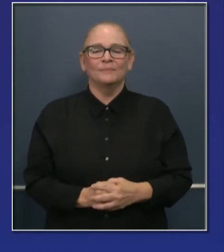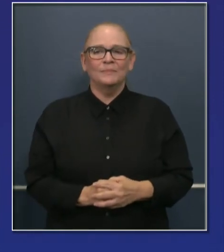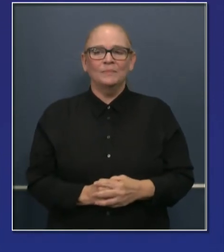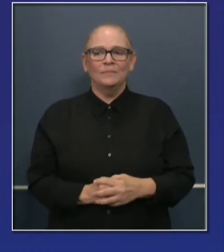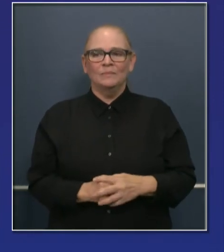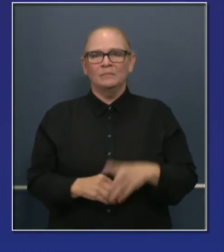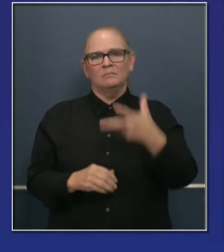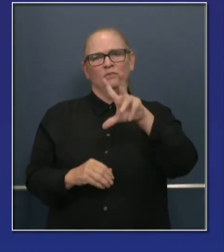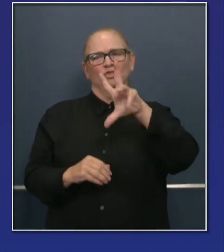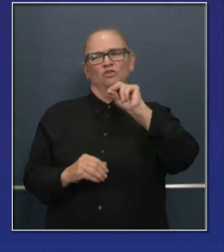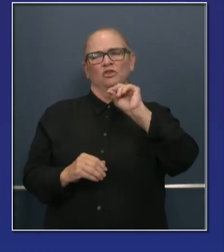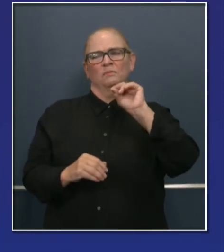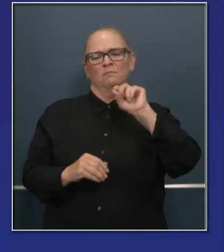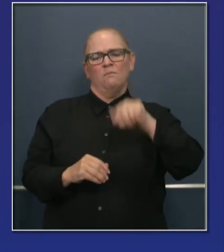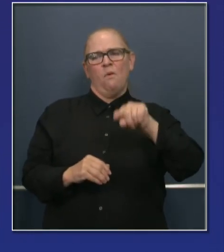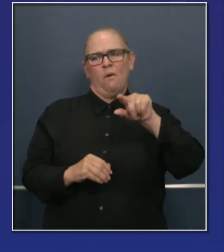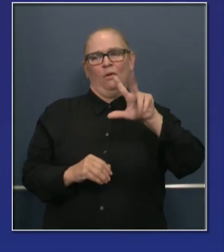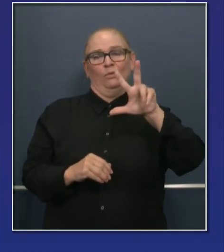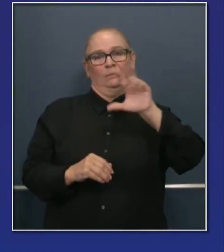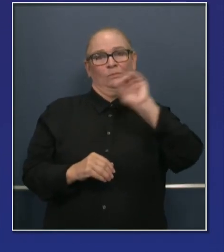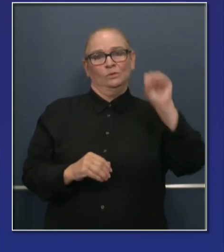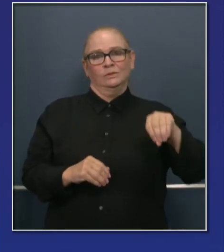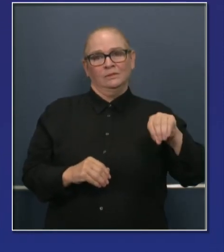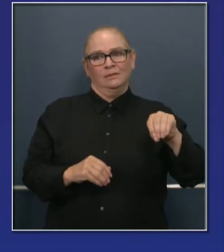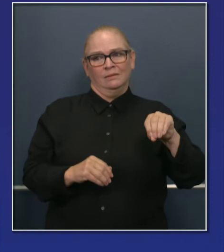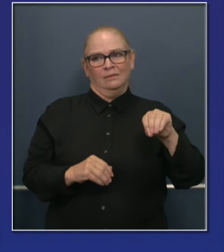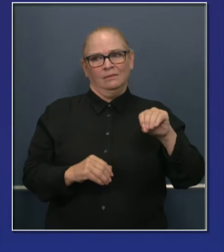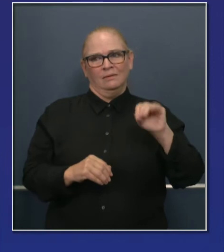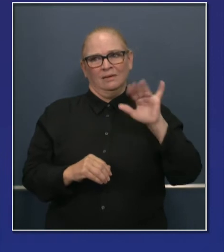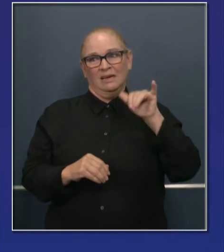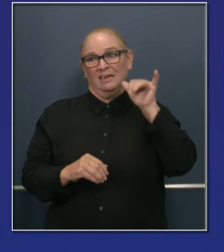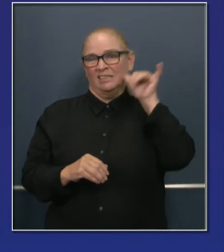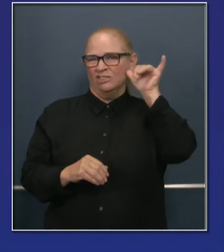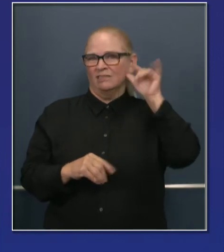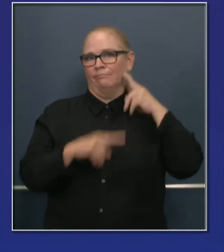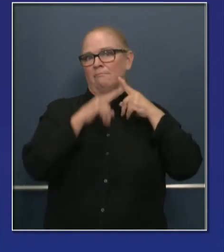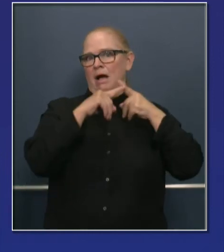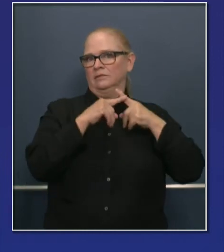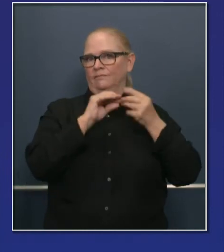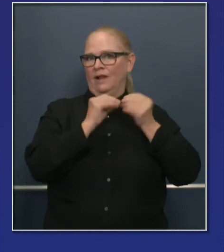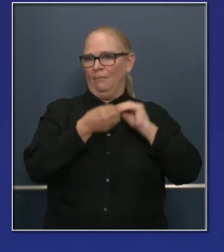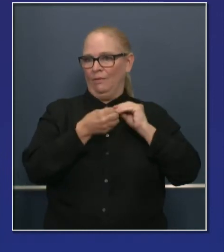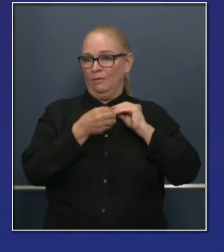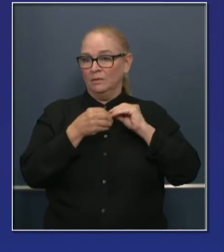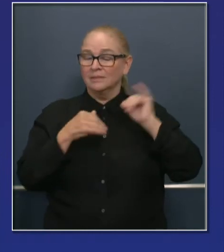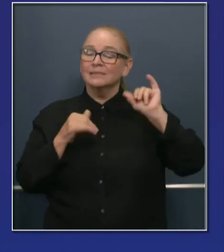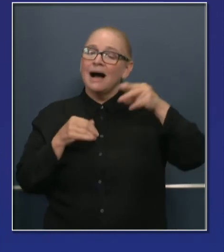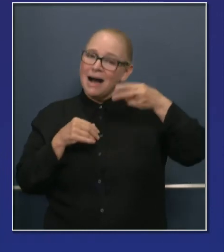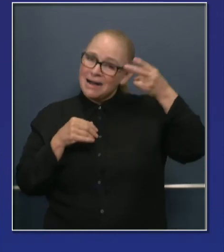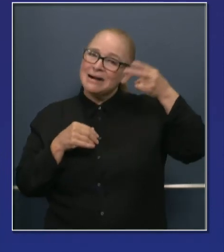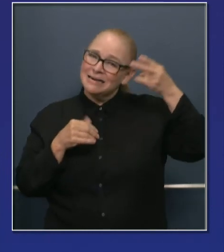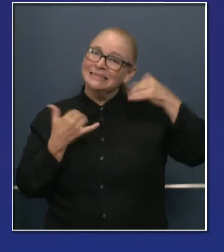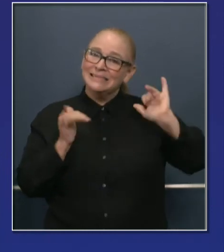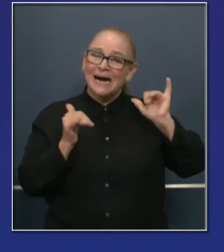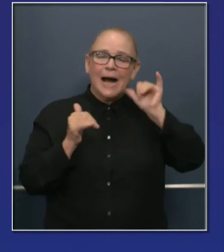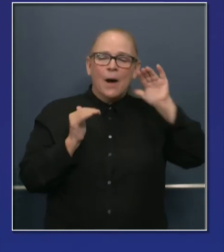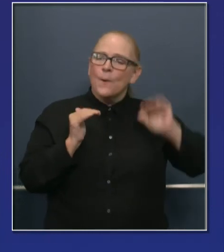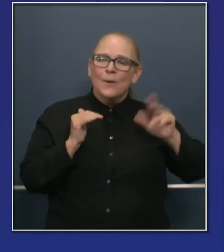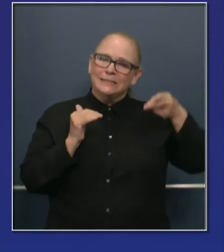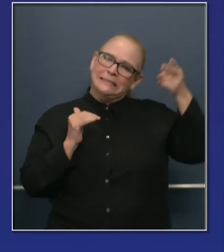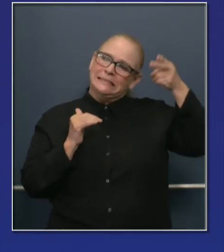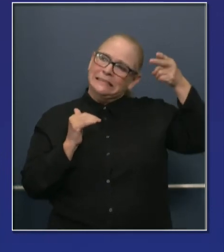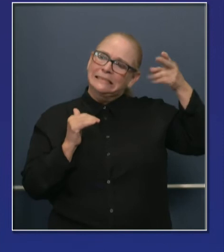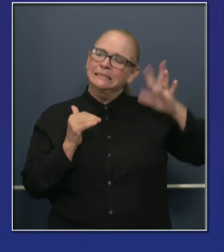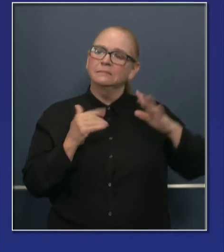30.3%, yesterday's positivity rate, still high, but at 11.2%. A successful